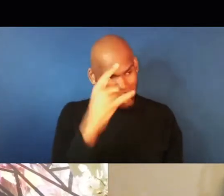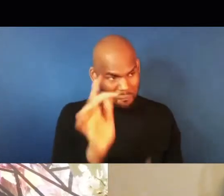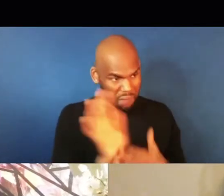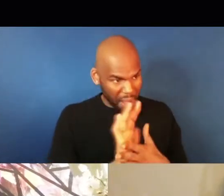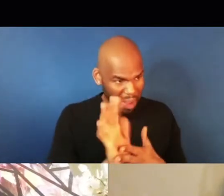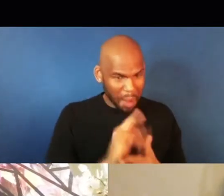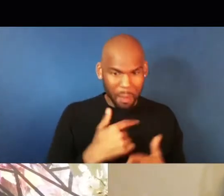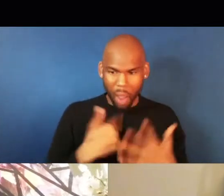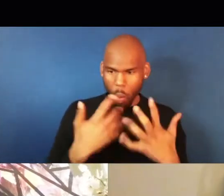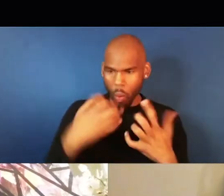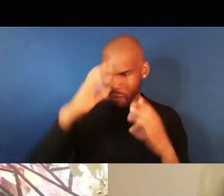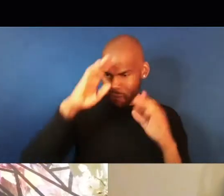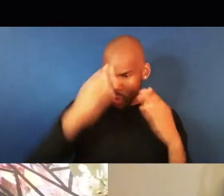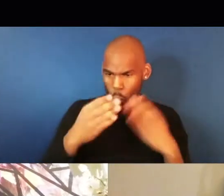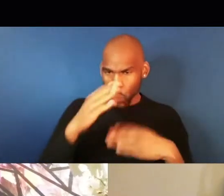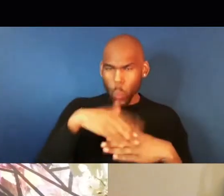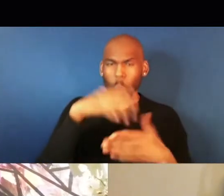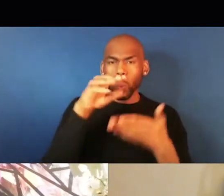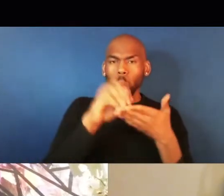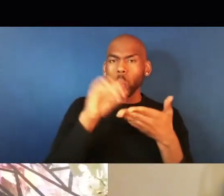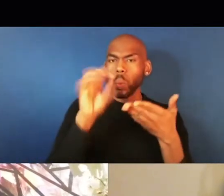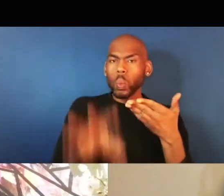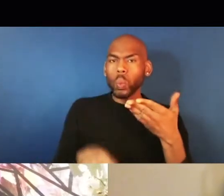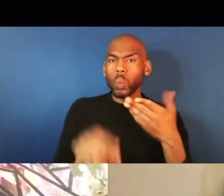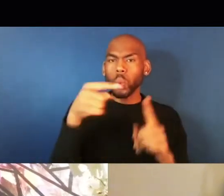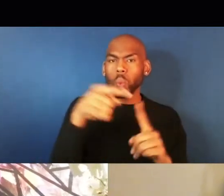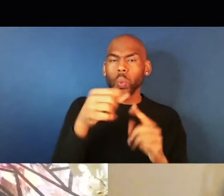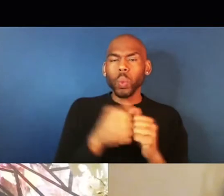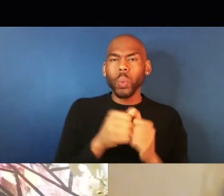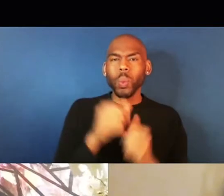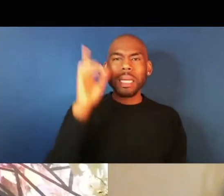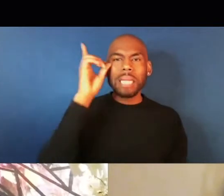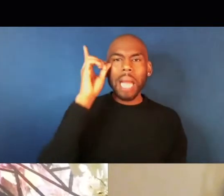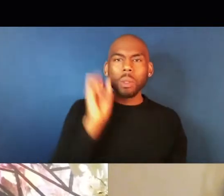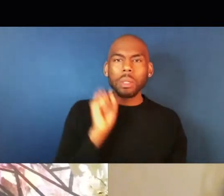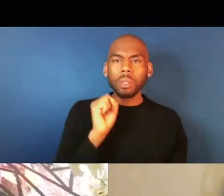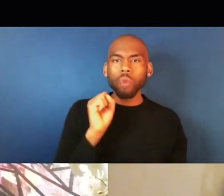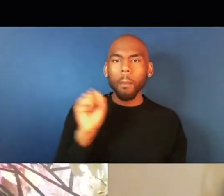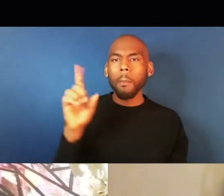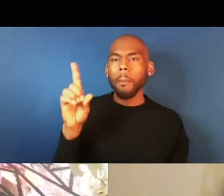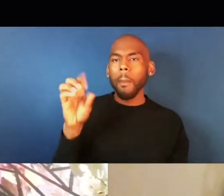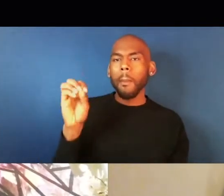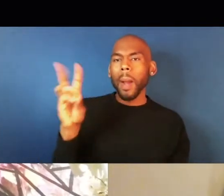a film, and I'd like to focus on a student with Down